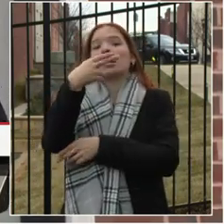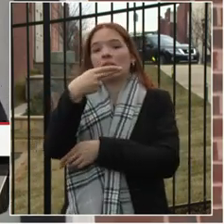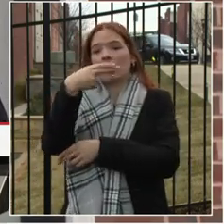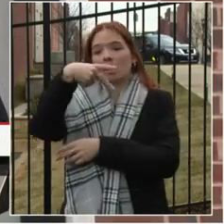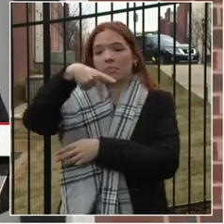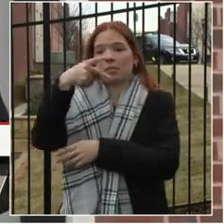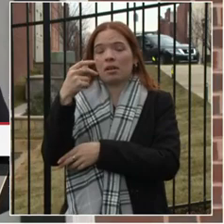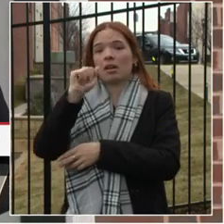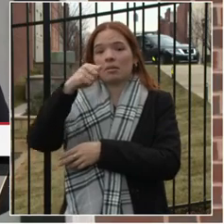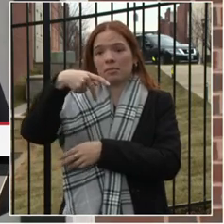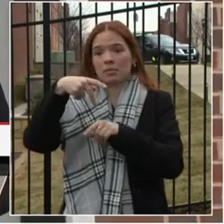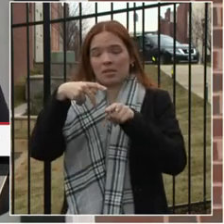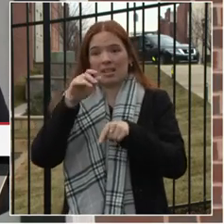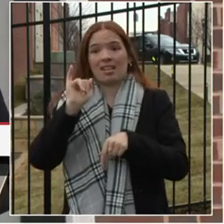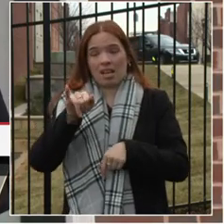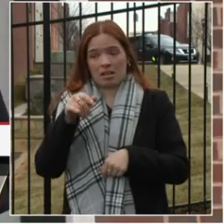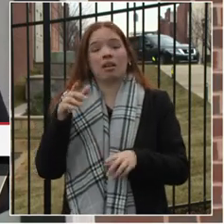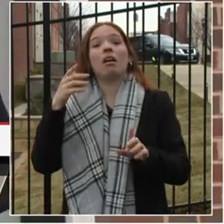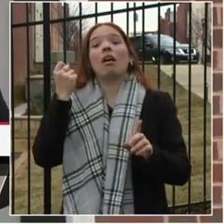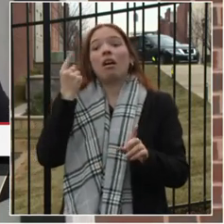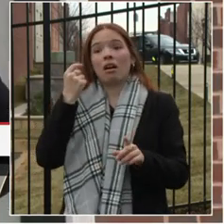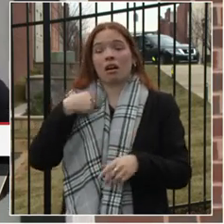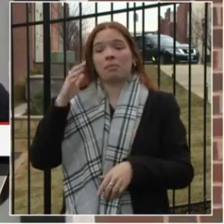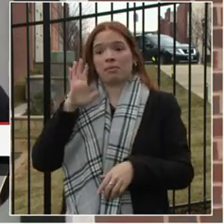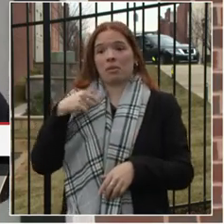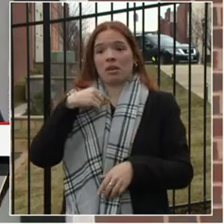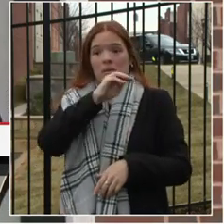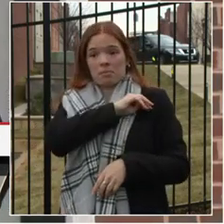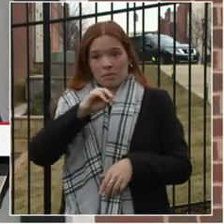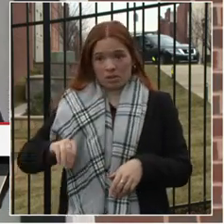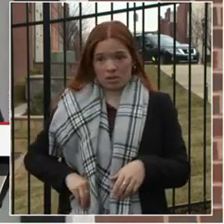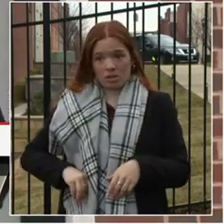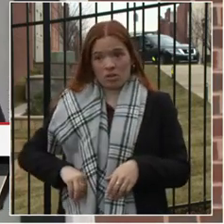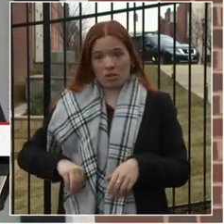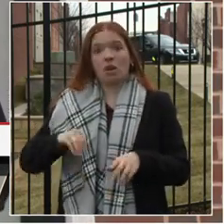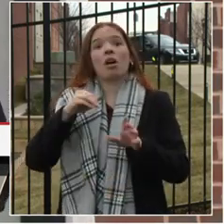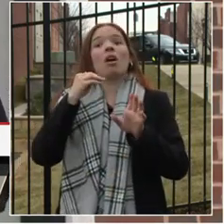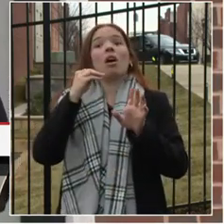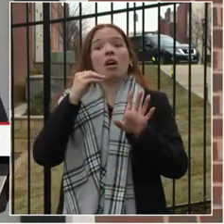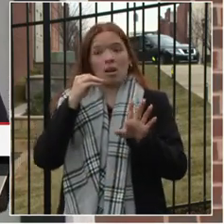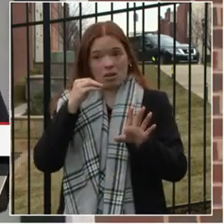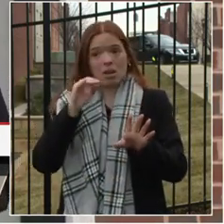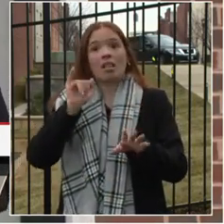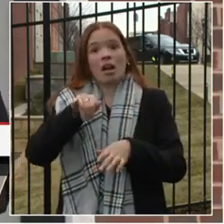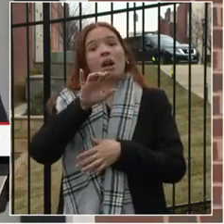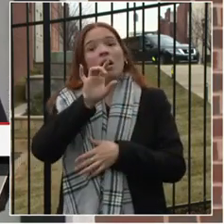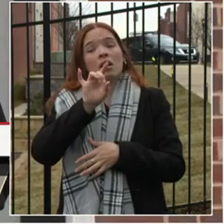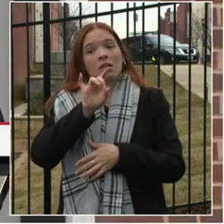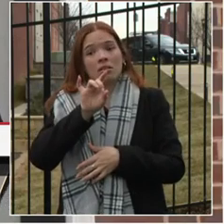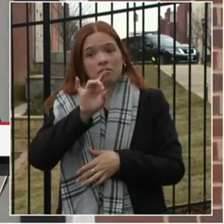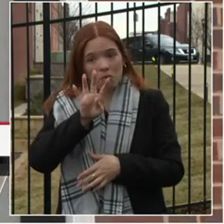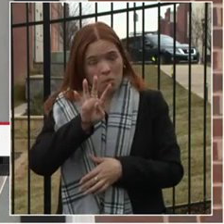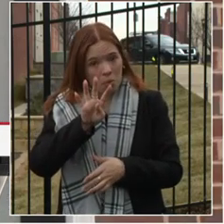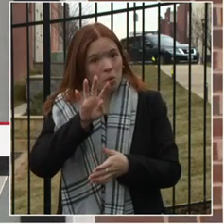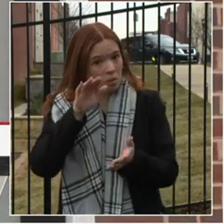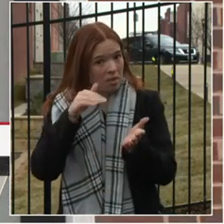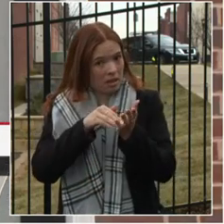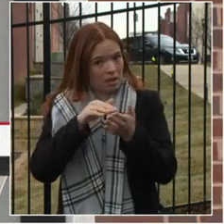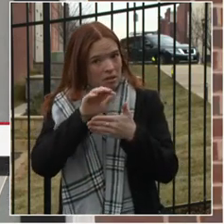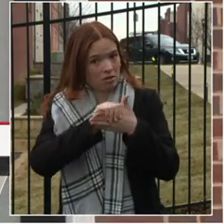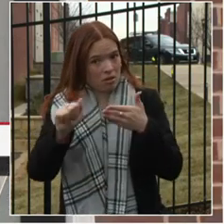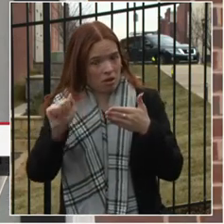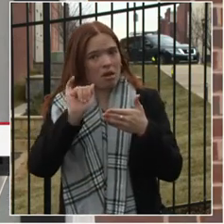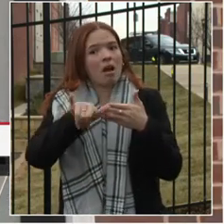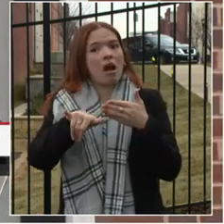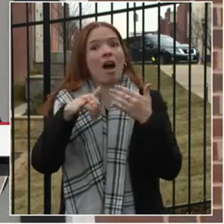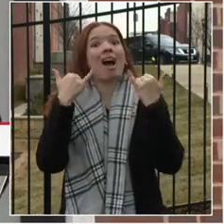$84,000, which is a significant amount of assistance to get into a new home. But now that number is more